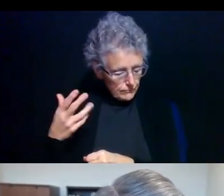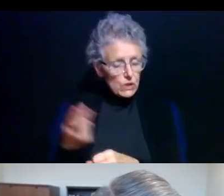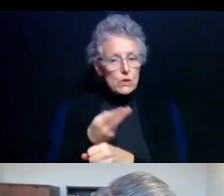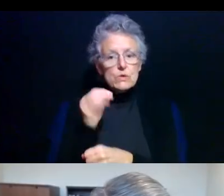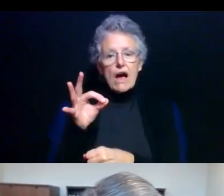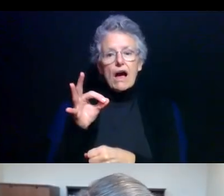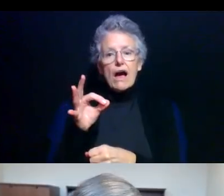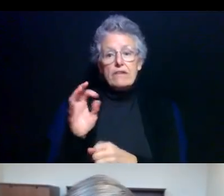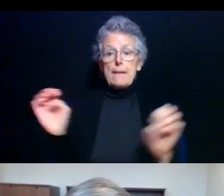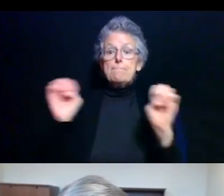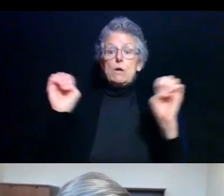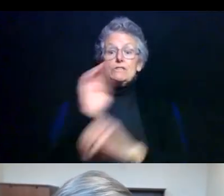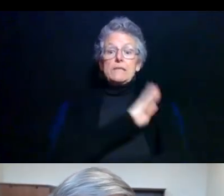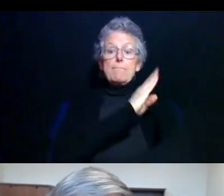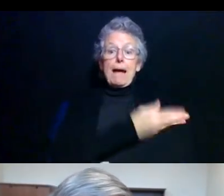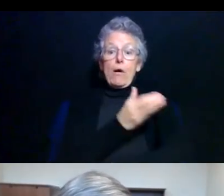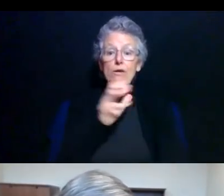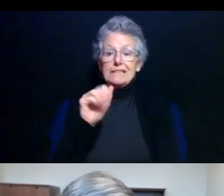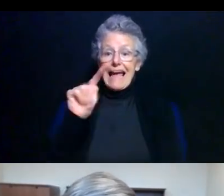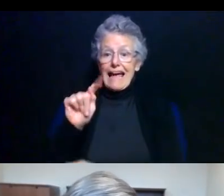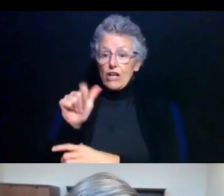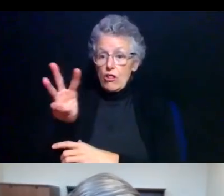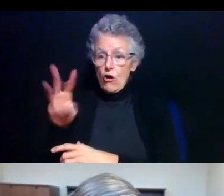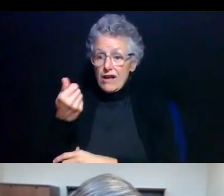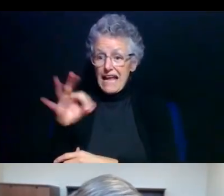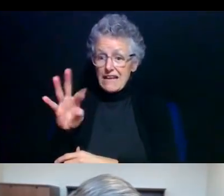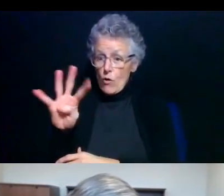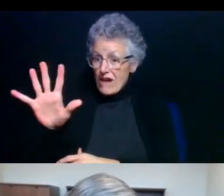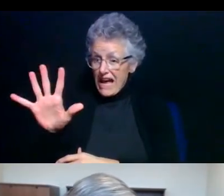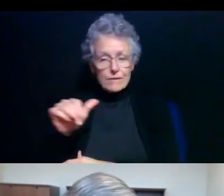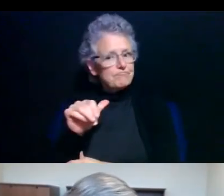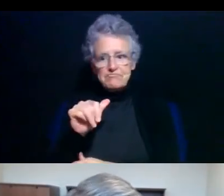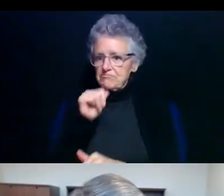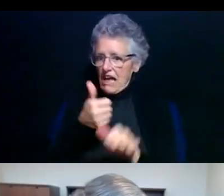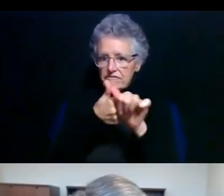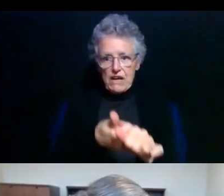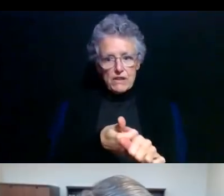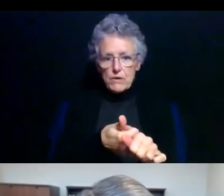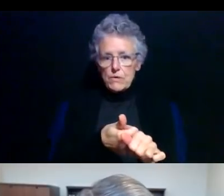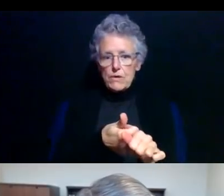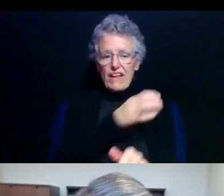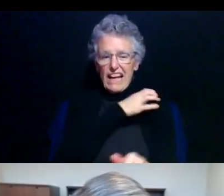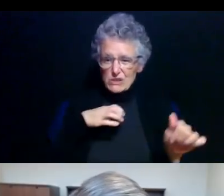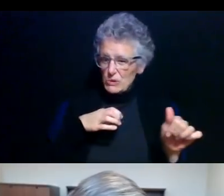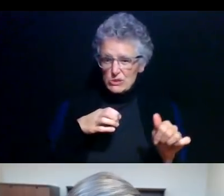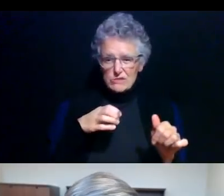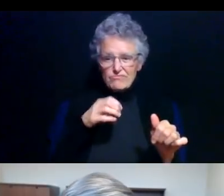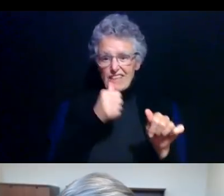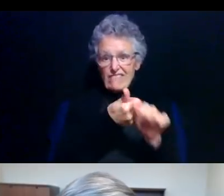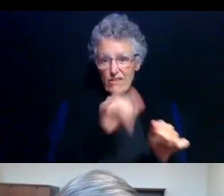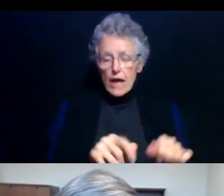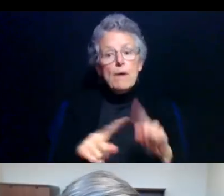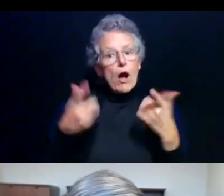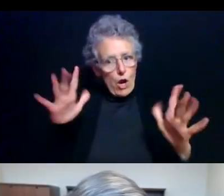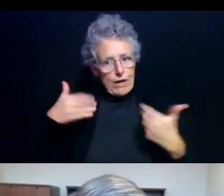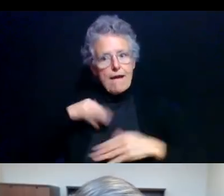the Emergency Powers Act from 1945 as unconstitutional on the governor, there is in place laws